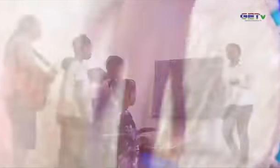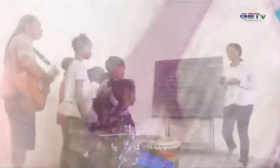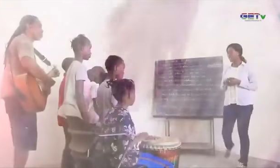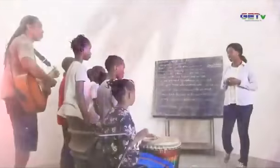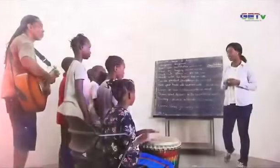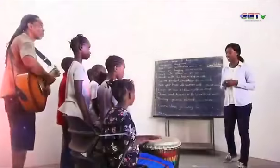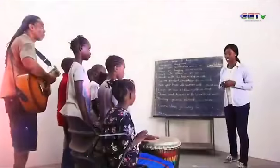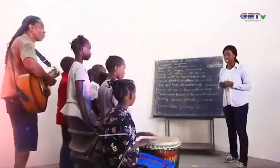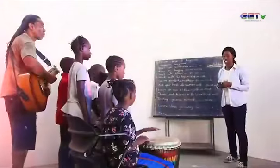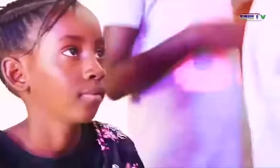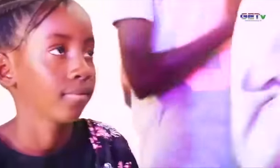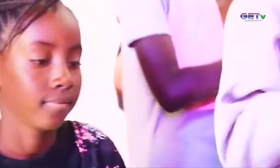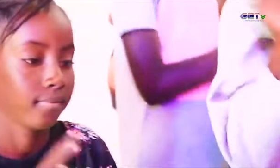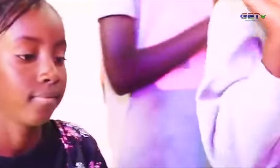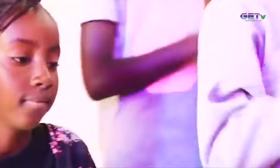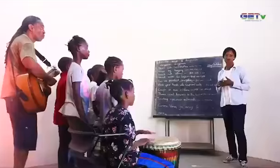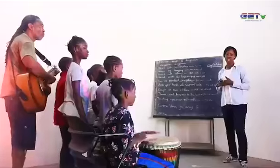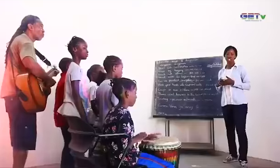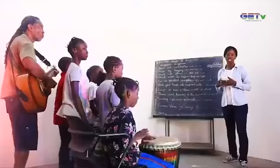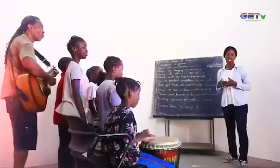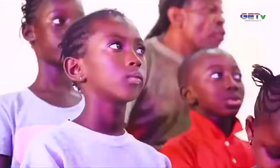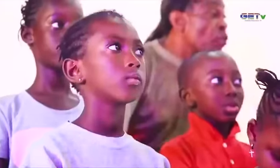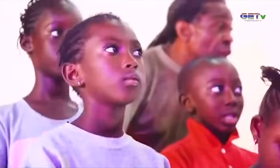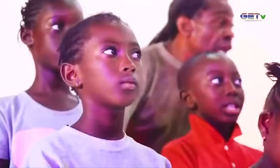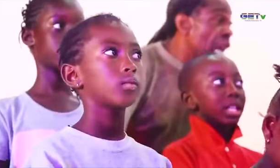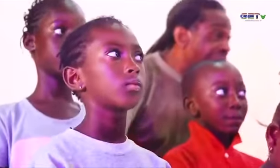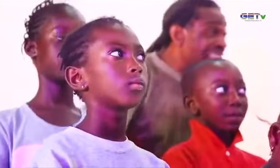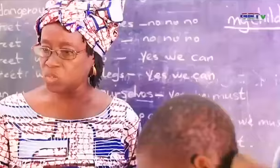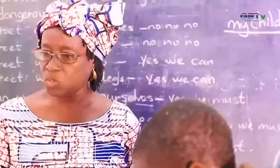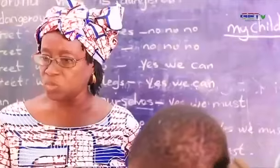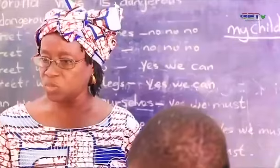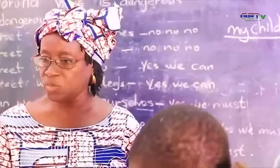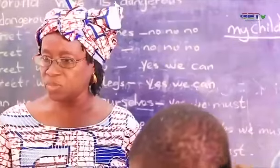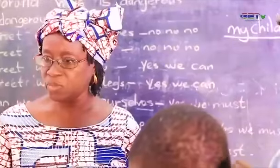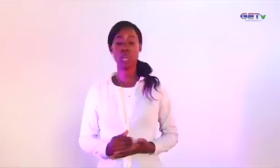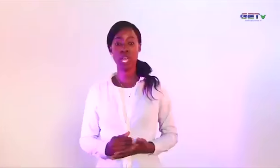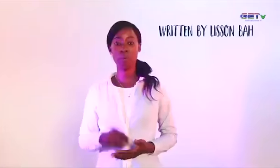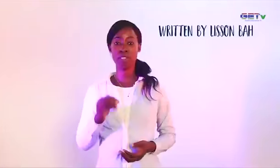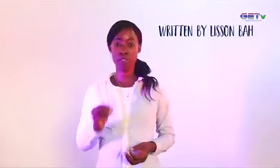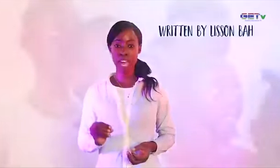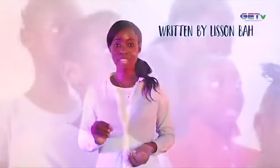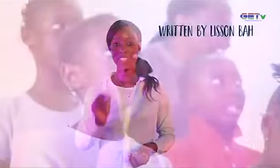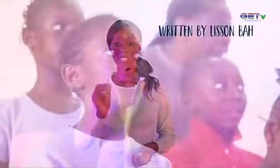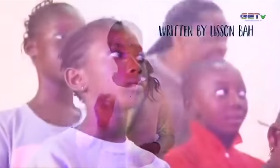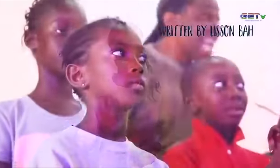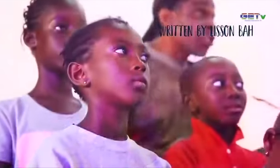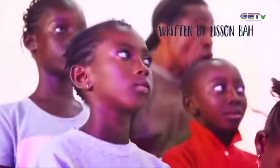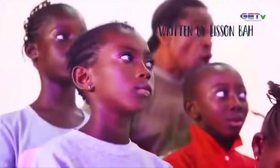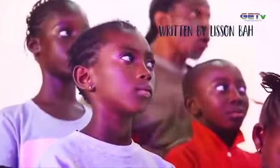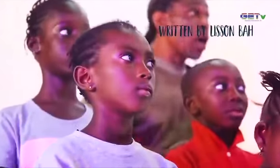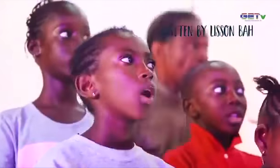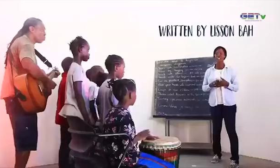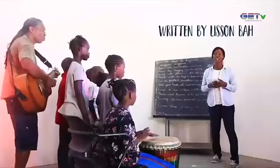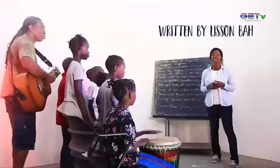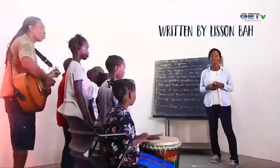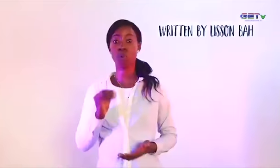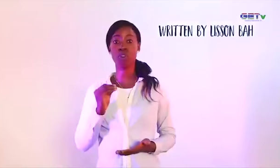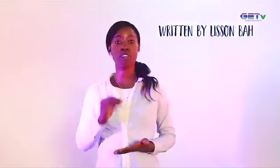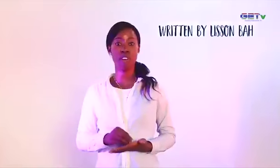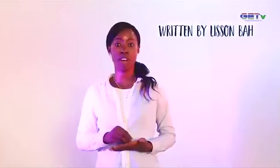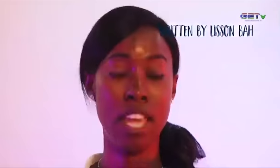children and staff of Mary's Little Lamb School are contributing this song to help in the fight and sensitization